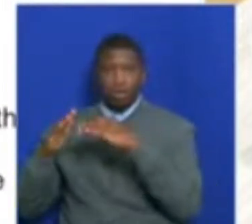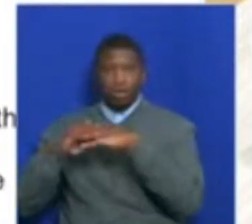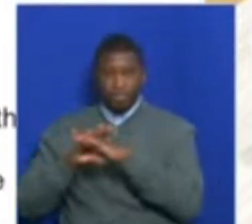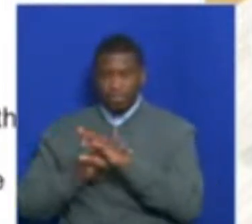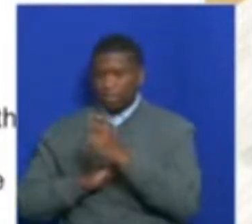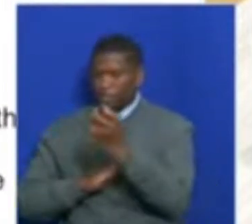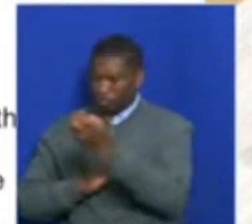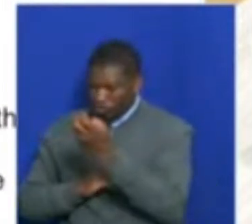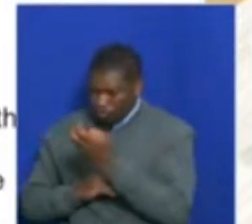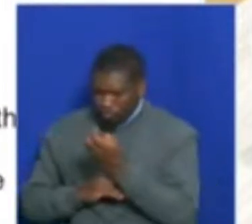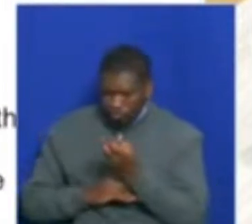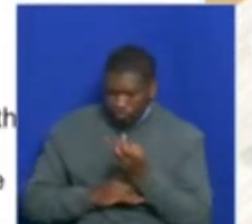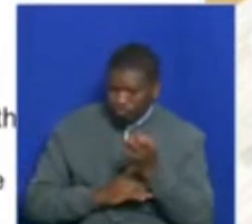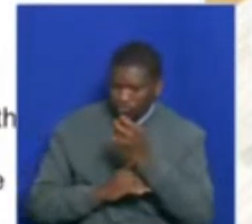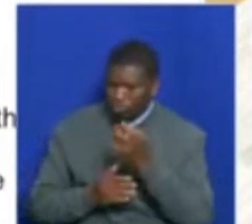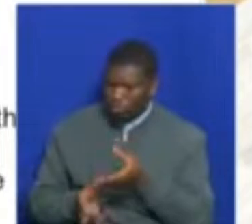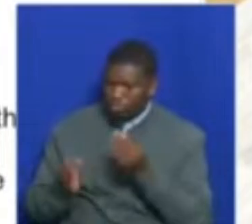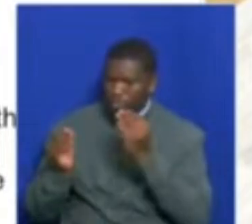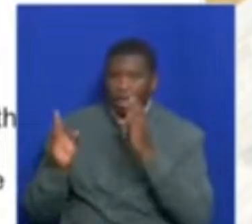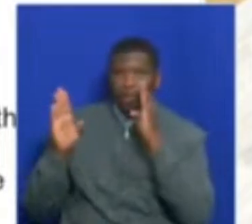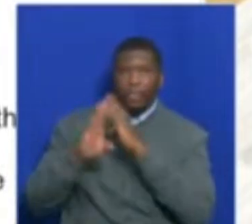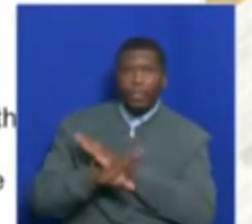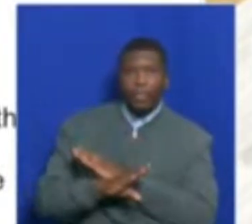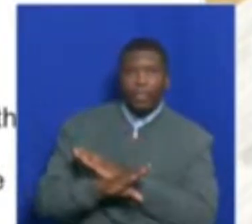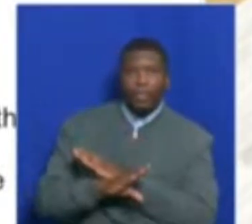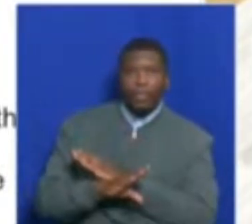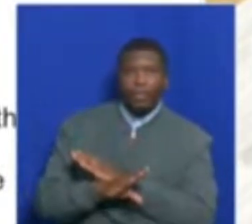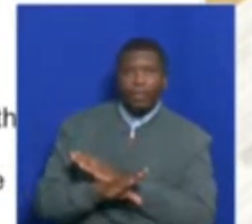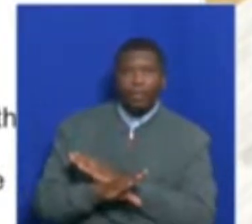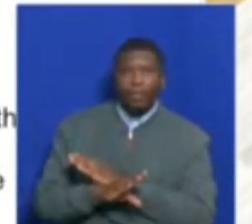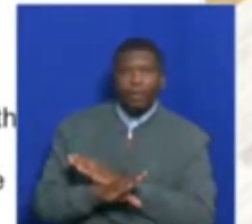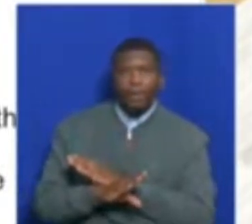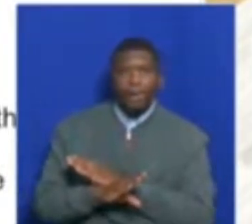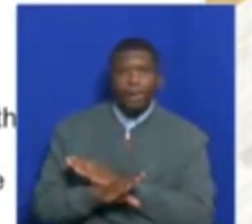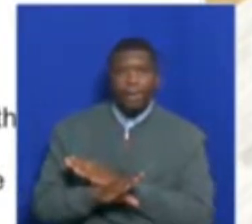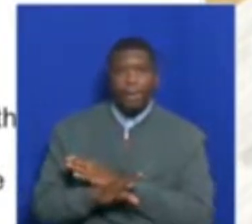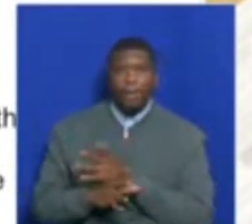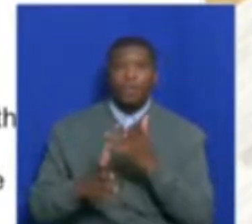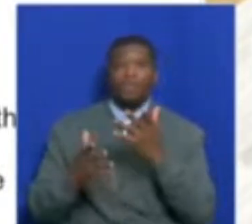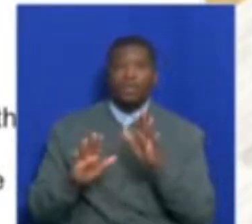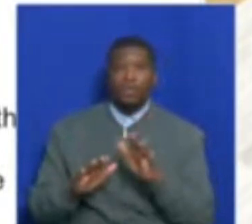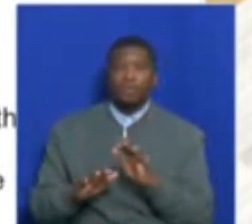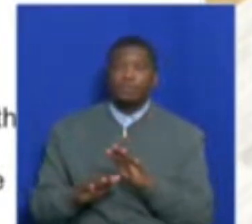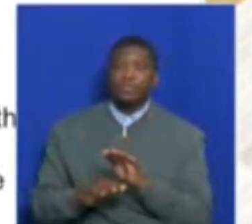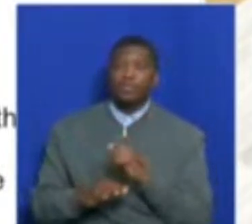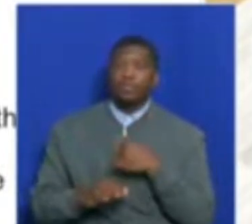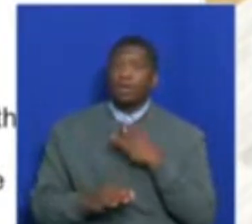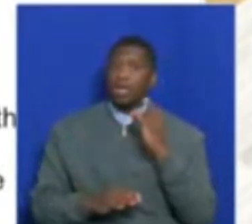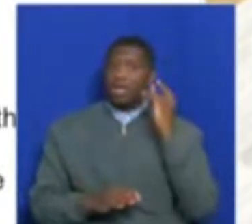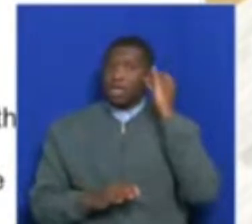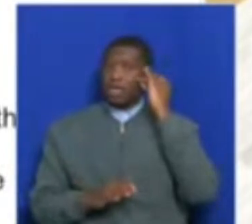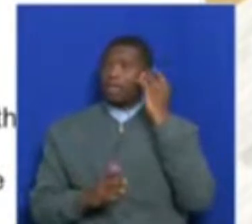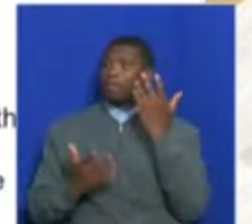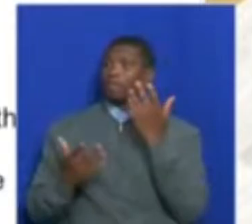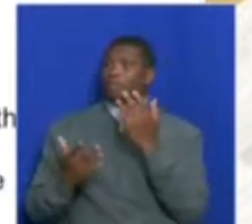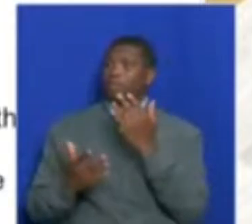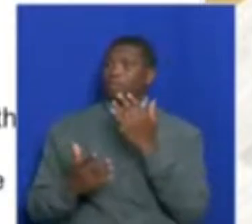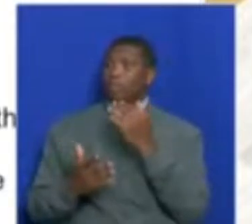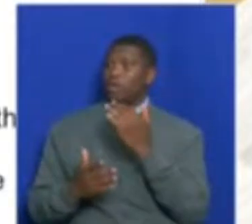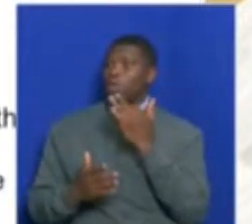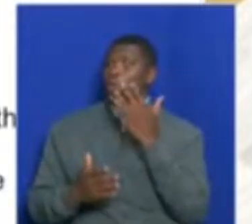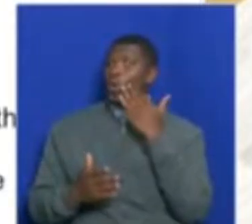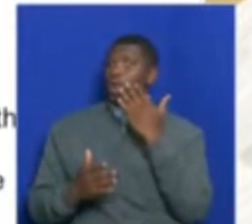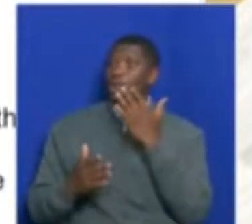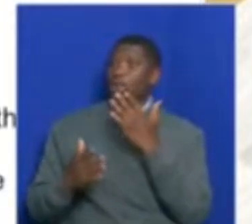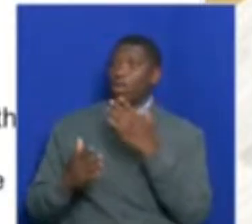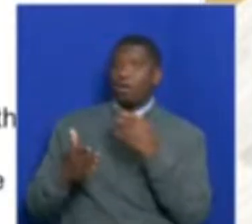found nothing suspicious. Now here the police knocked on the door, the suspect opened. If